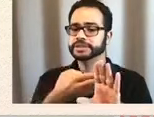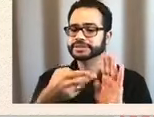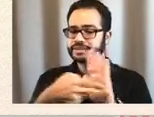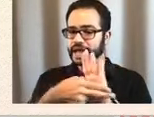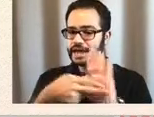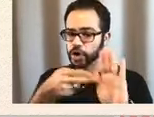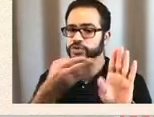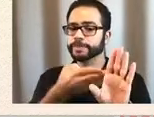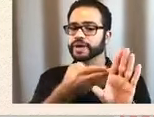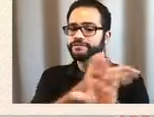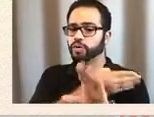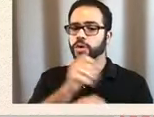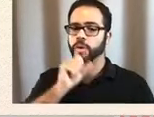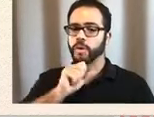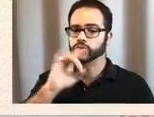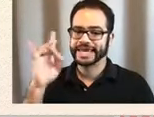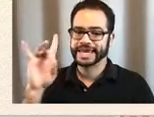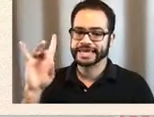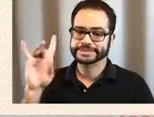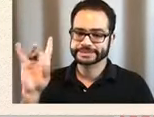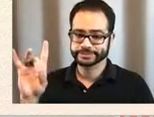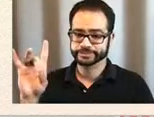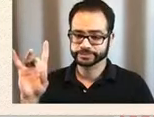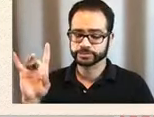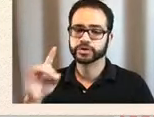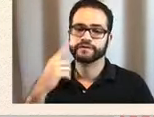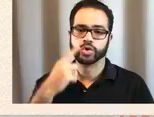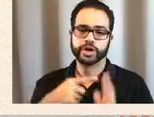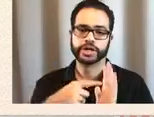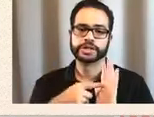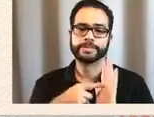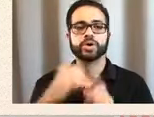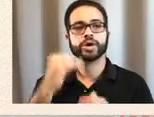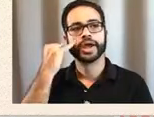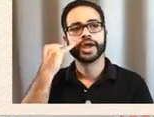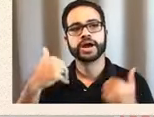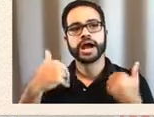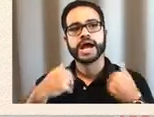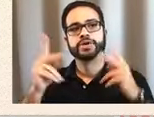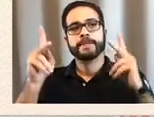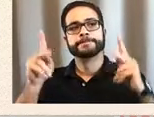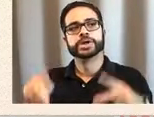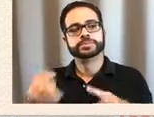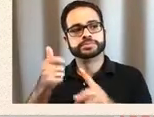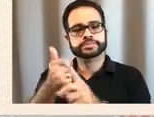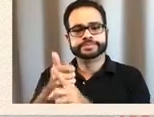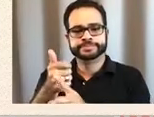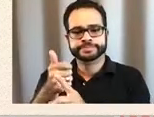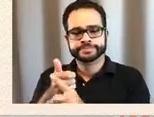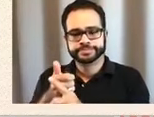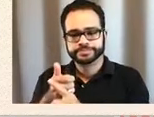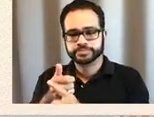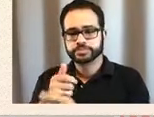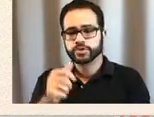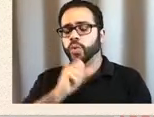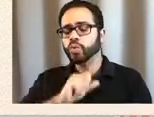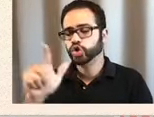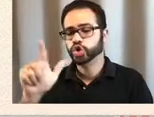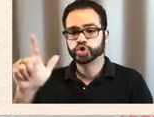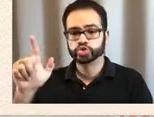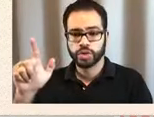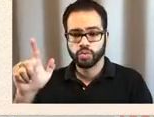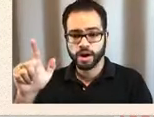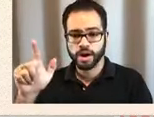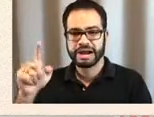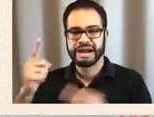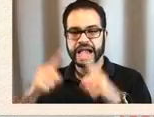birthday. So for example, if we have an individual who is 21 and they're in a car accident and